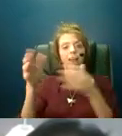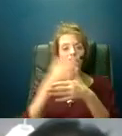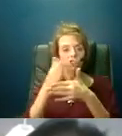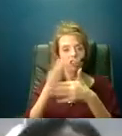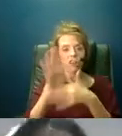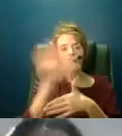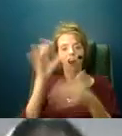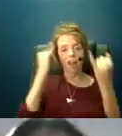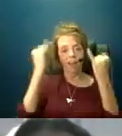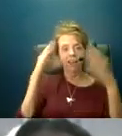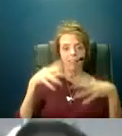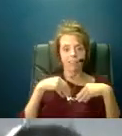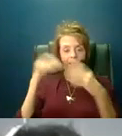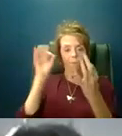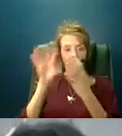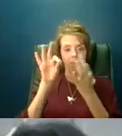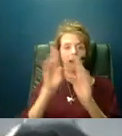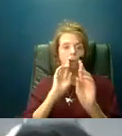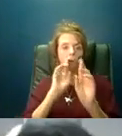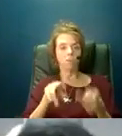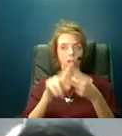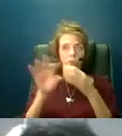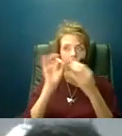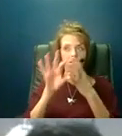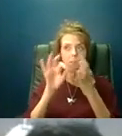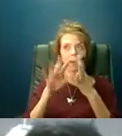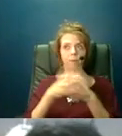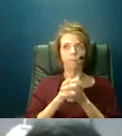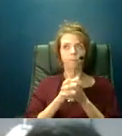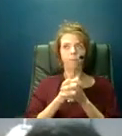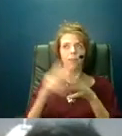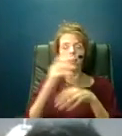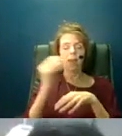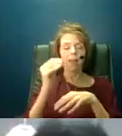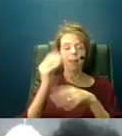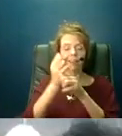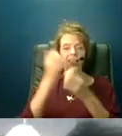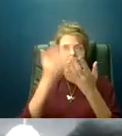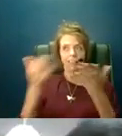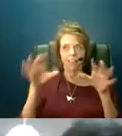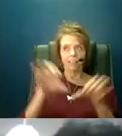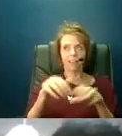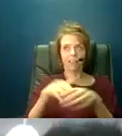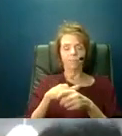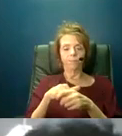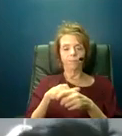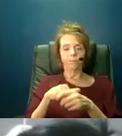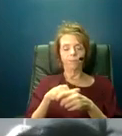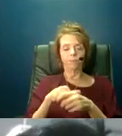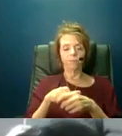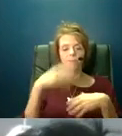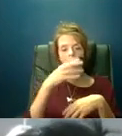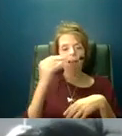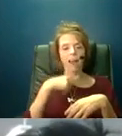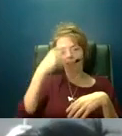take feedback and respond to feedback and get things done. And I think those